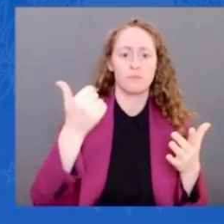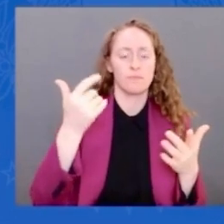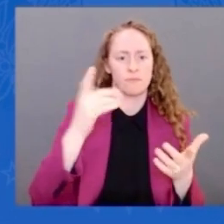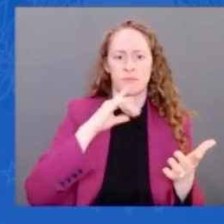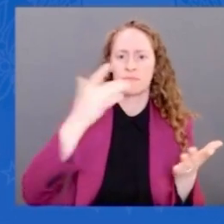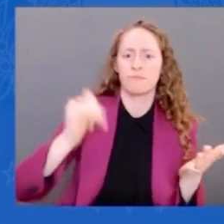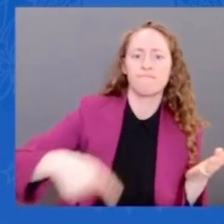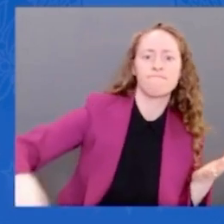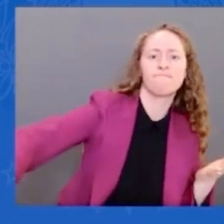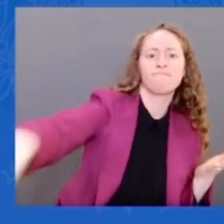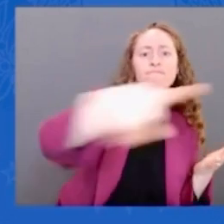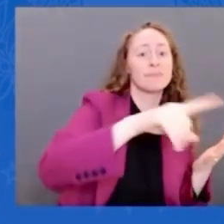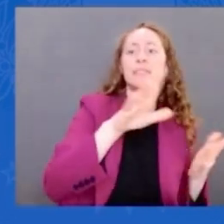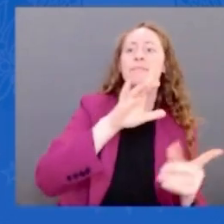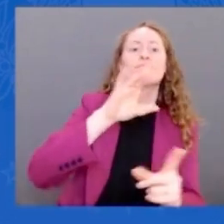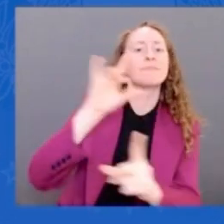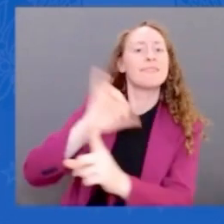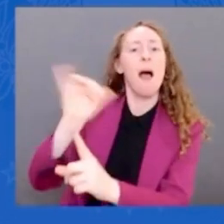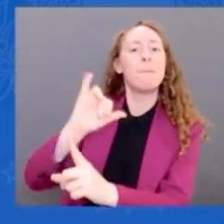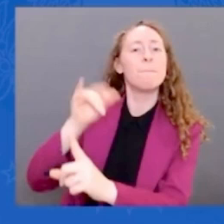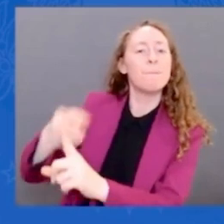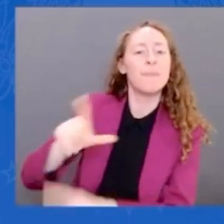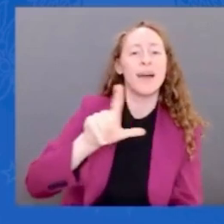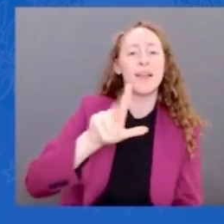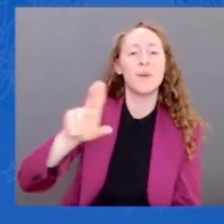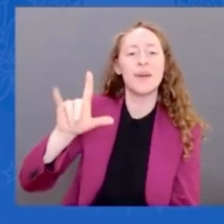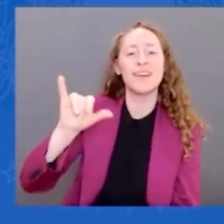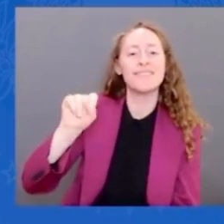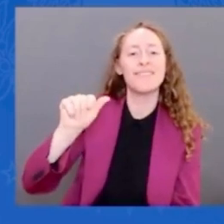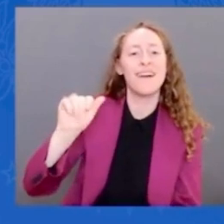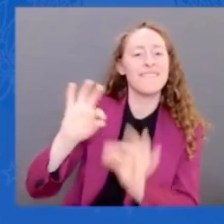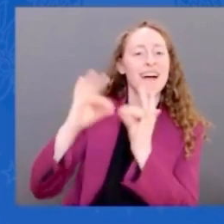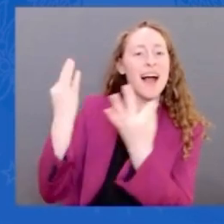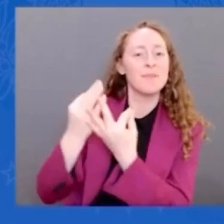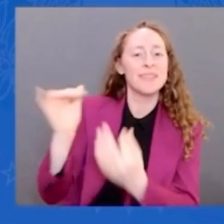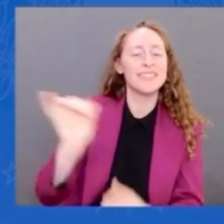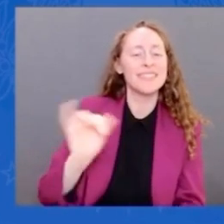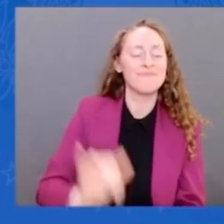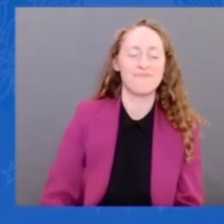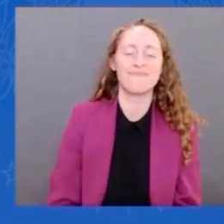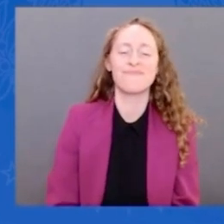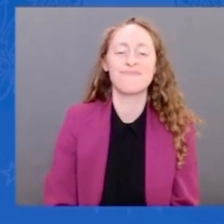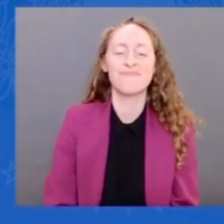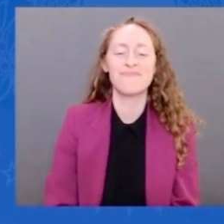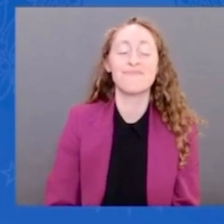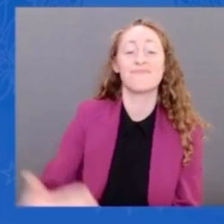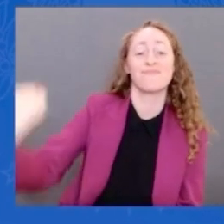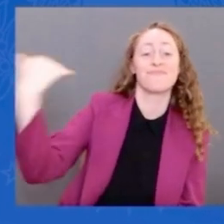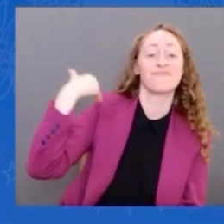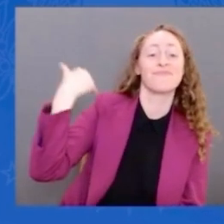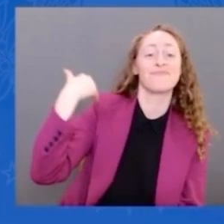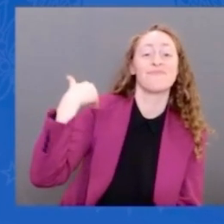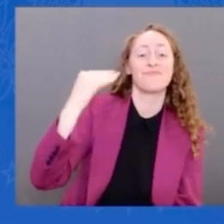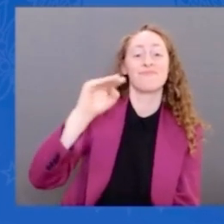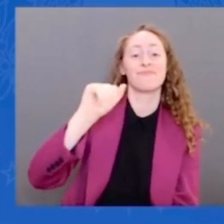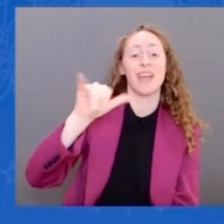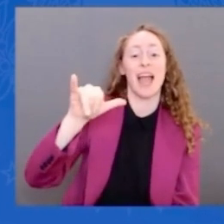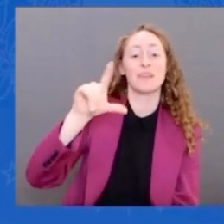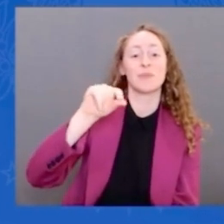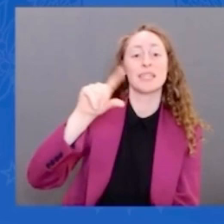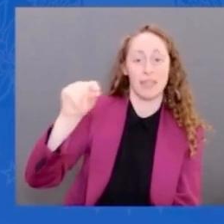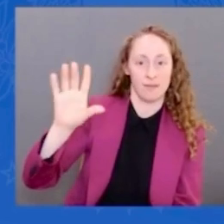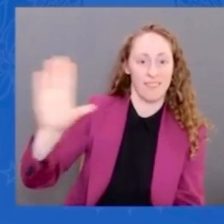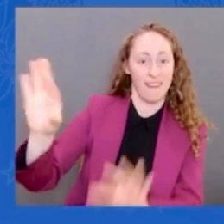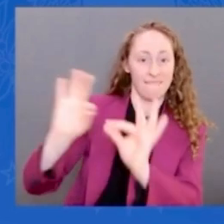In May of 2020, her family signed up for high-speed internet through the ACP, and because of this